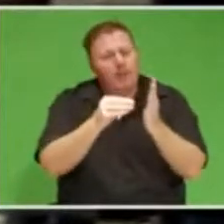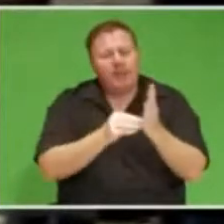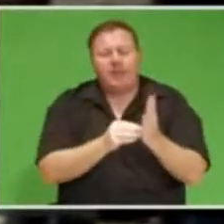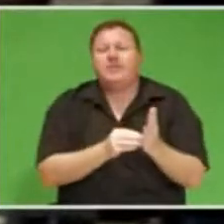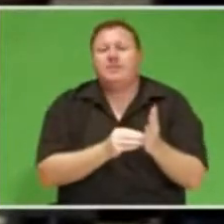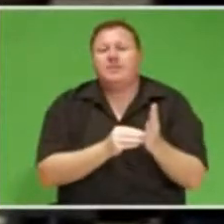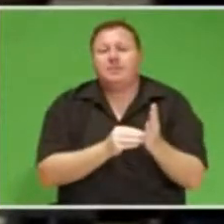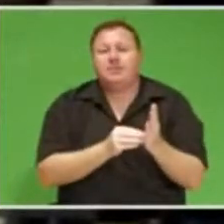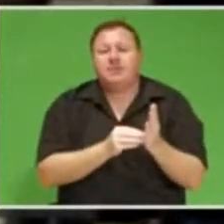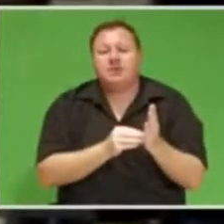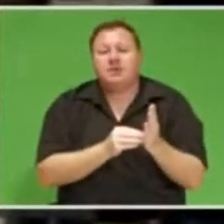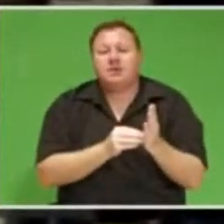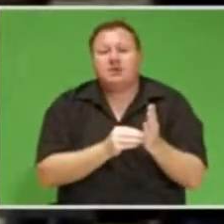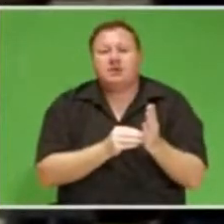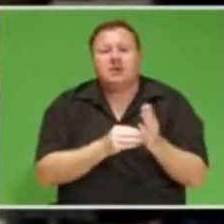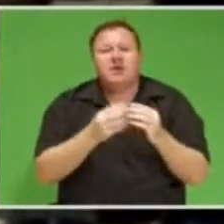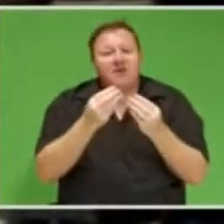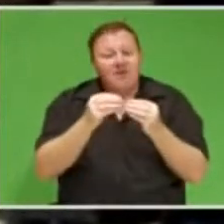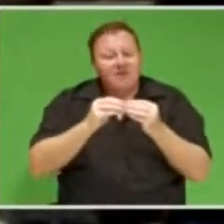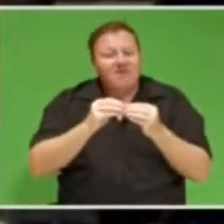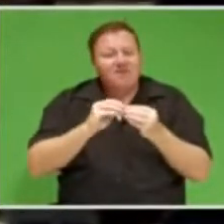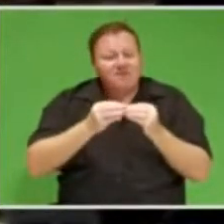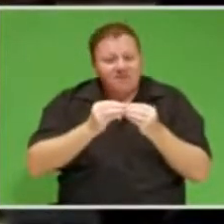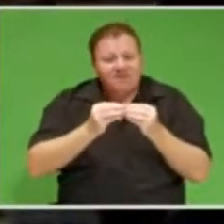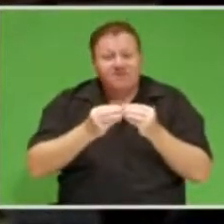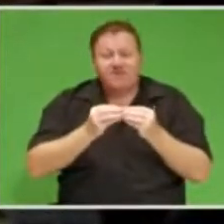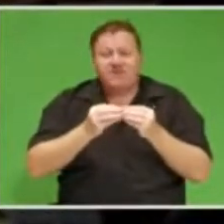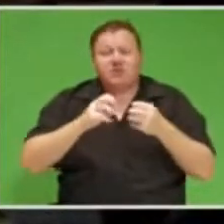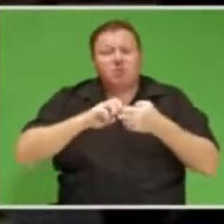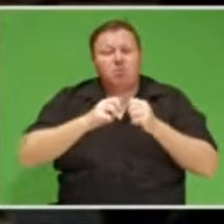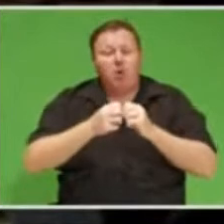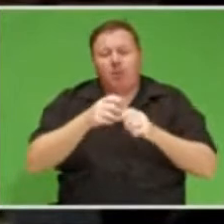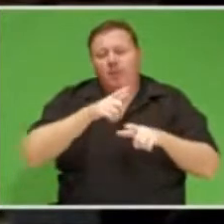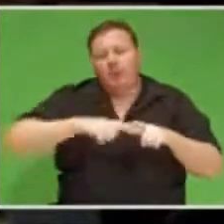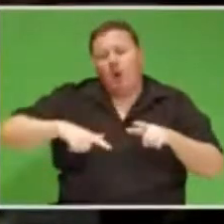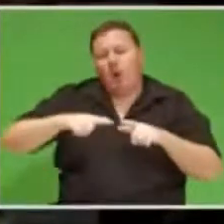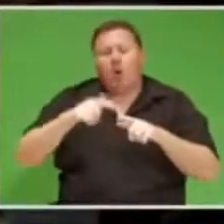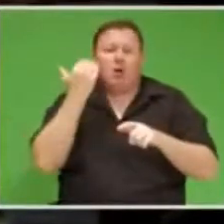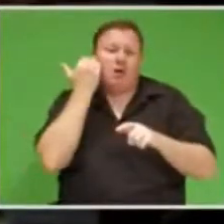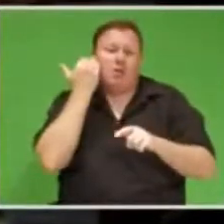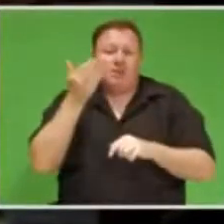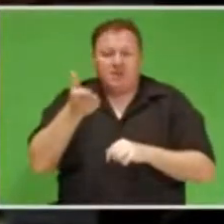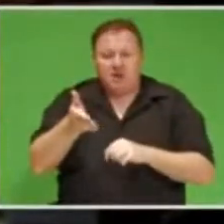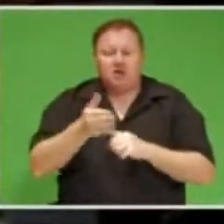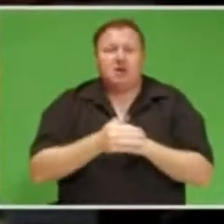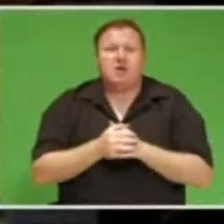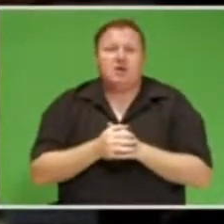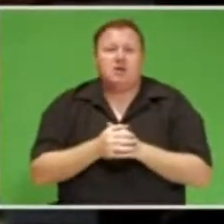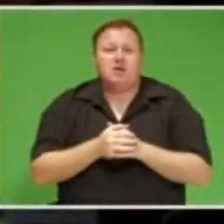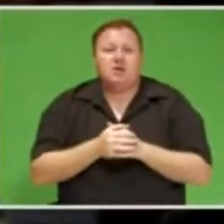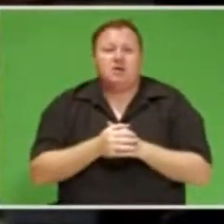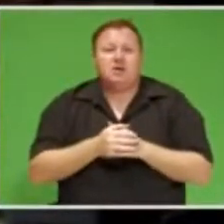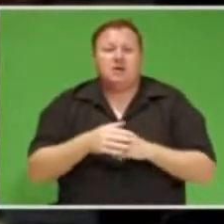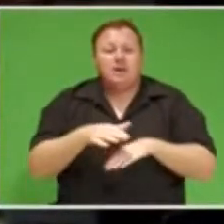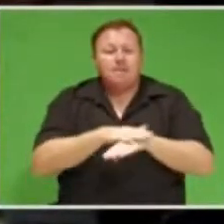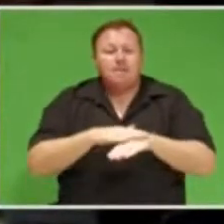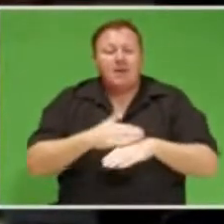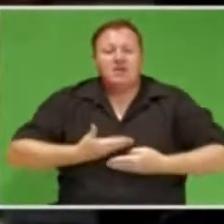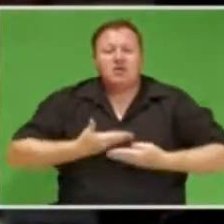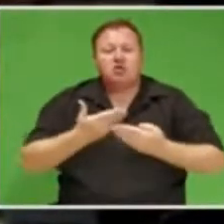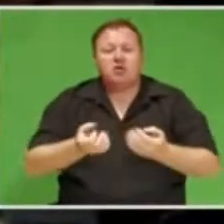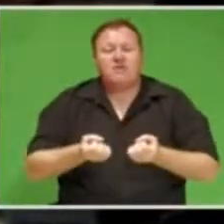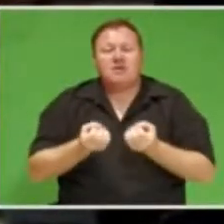address failures at local government and to improve basic service delivery as